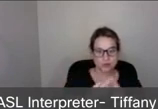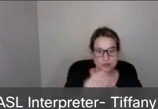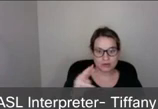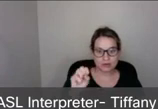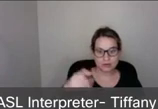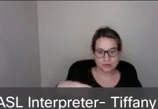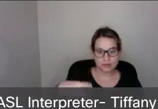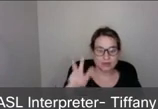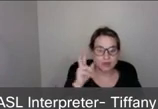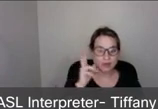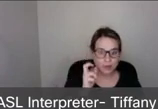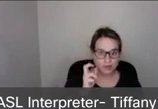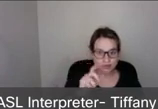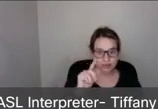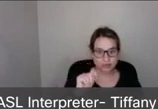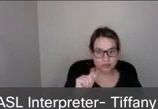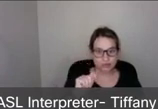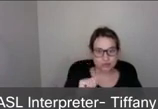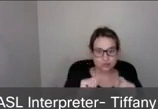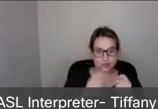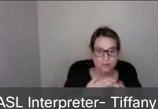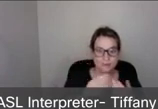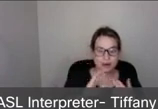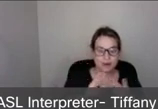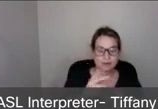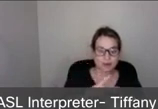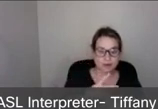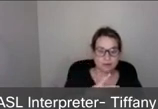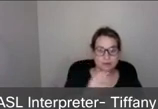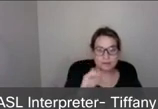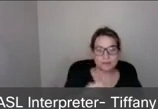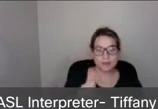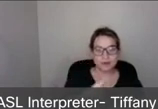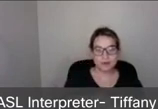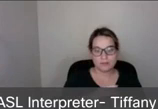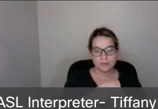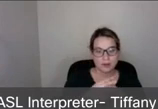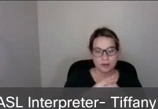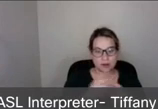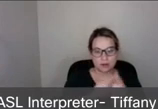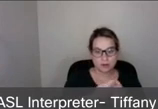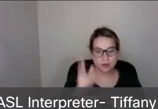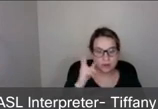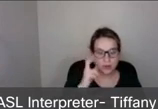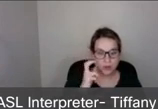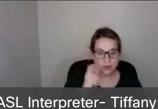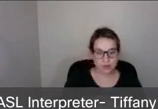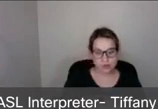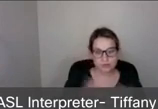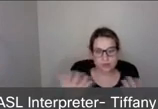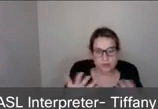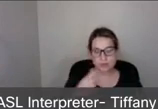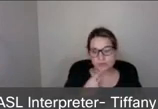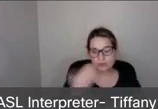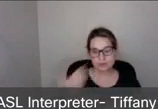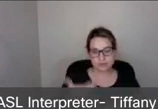You listened to the tribes and how they wanted to maintain their Indian district. At the same time, you listened to what we said here